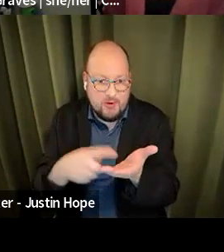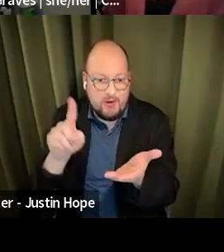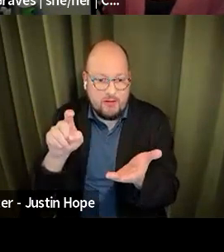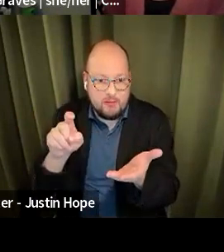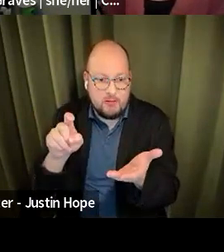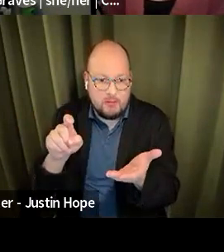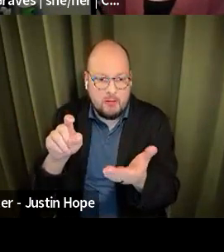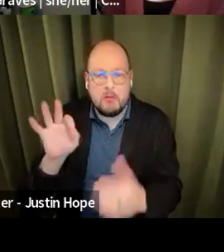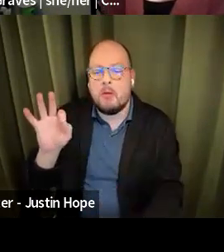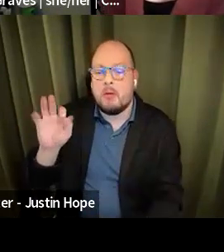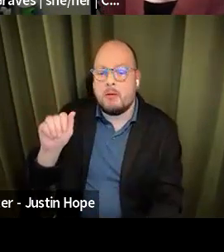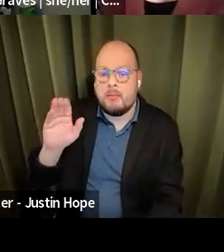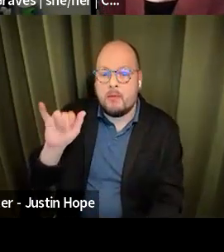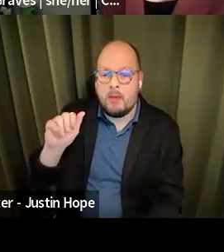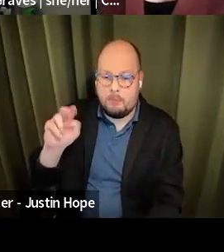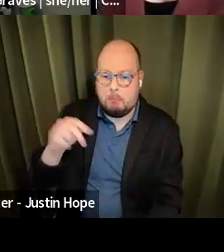mention something, Tim, if that's okay.